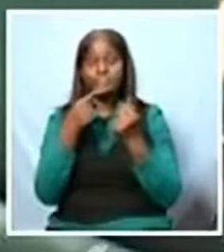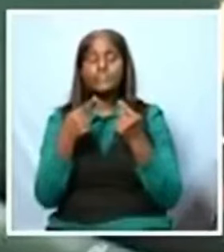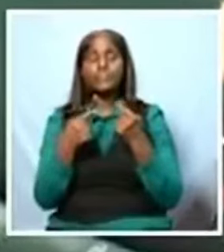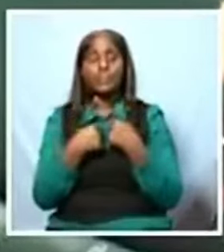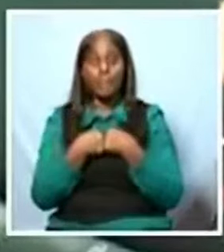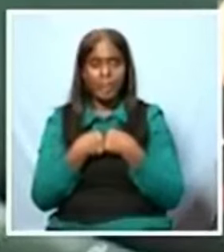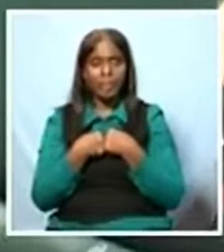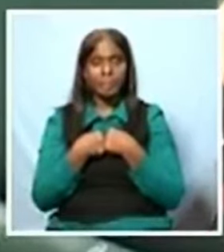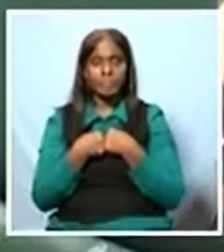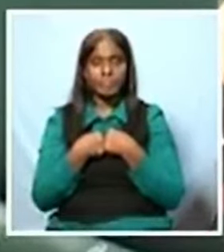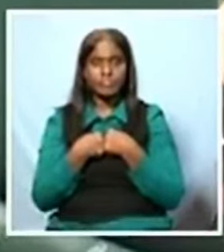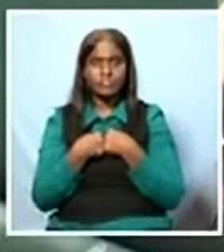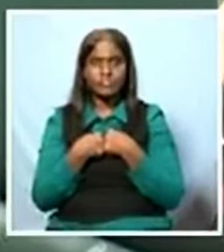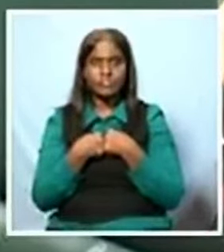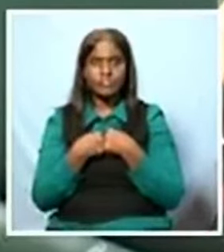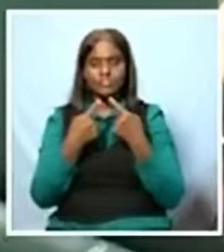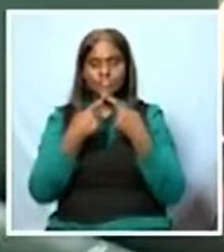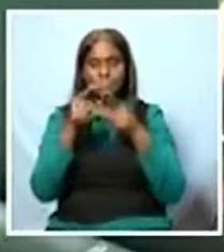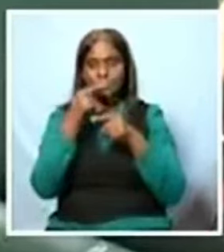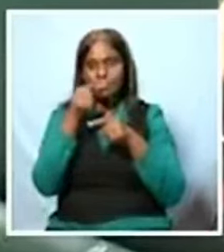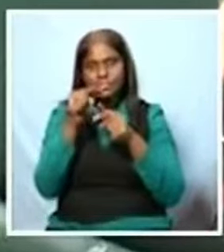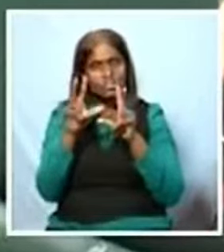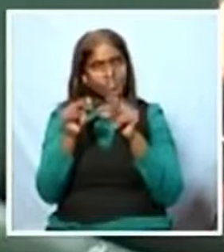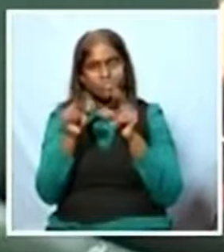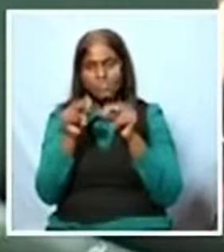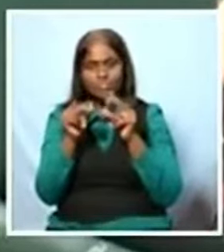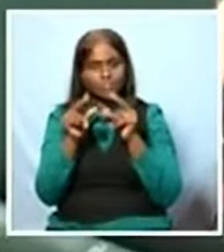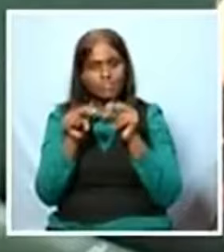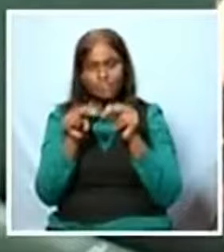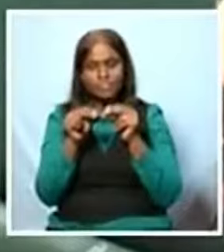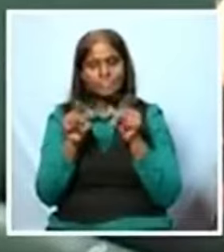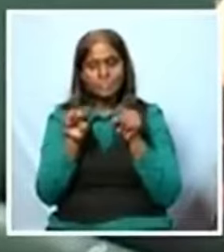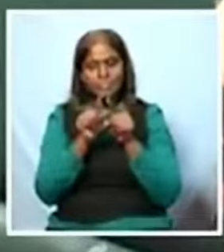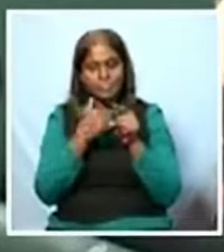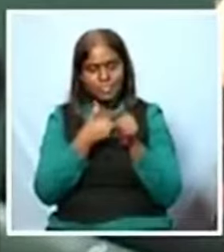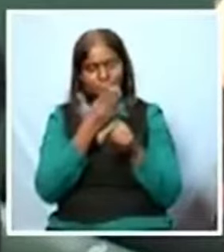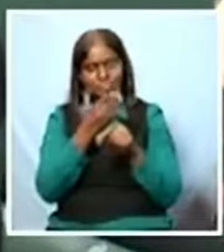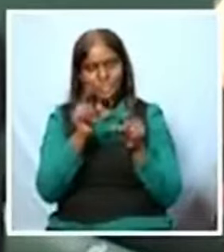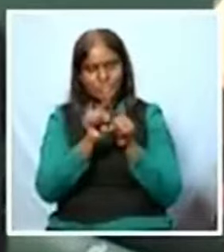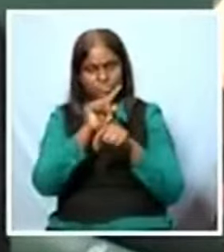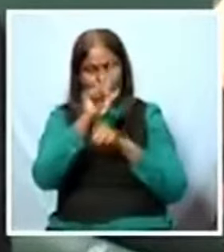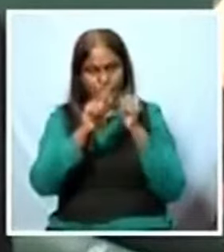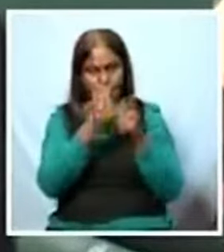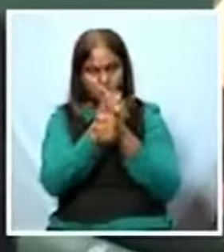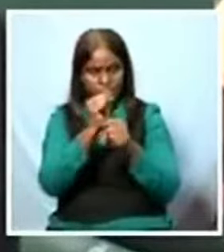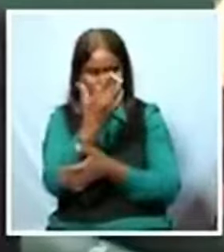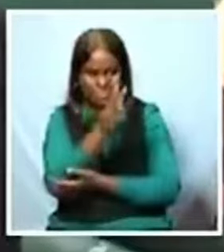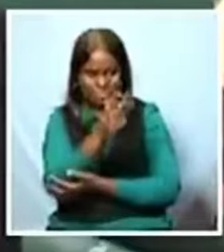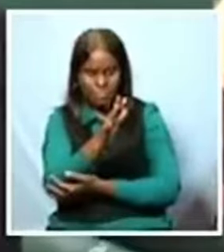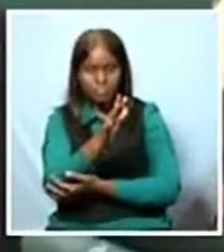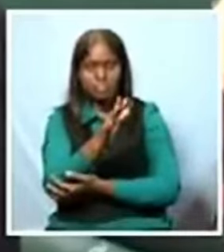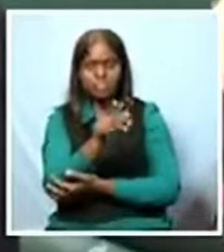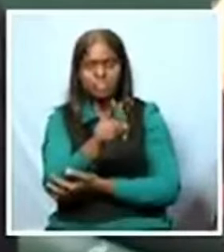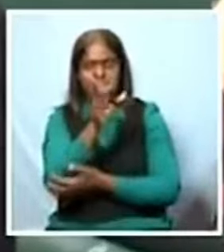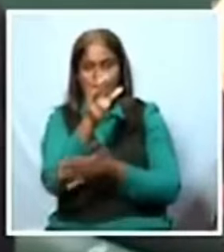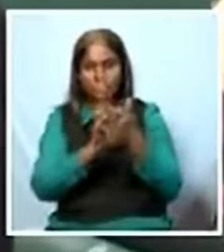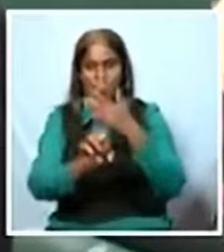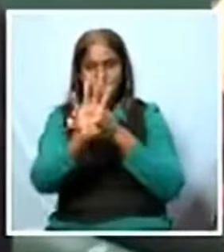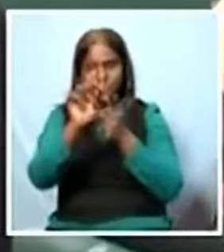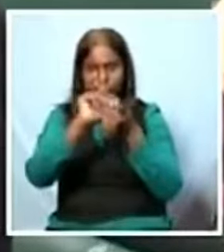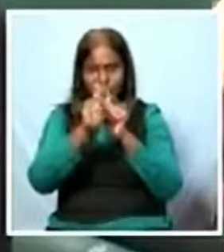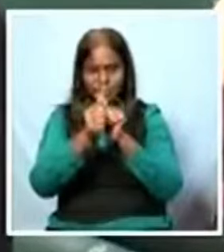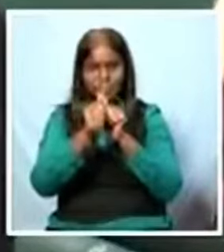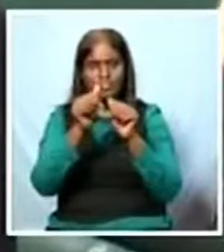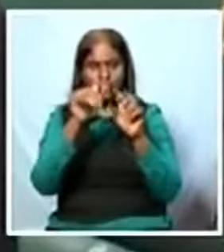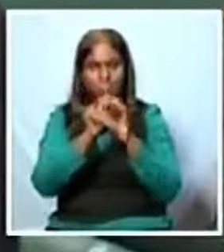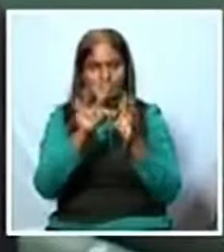aye. Of the contrary say no. The ayes have it. The question is resolved in the affirmative. Clause 4 as amended